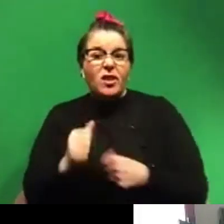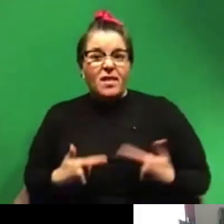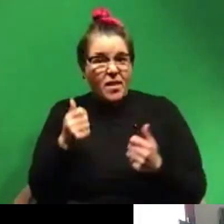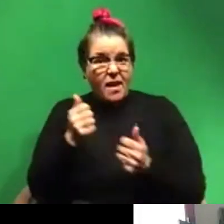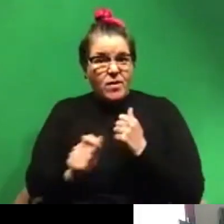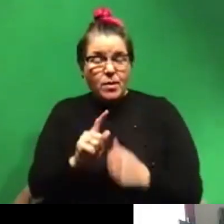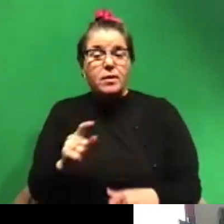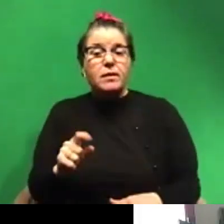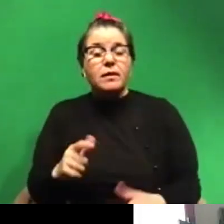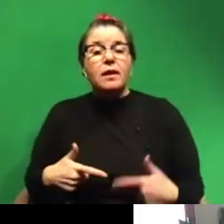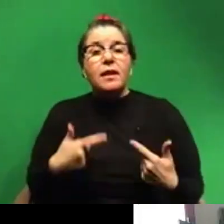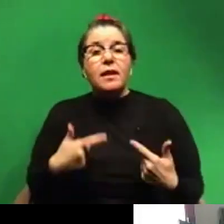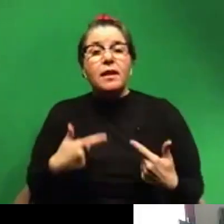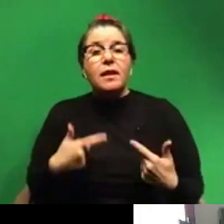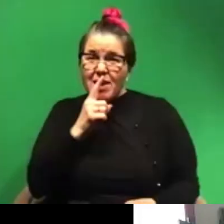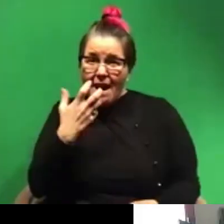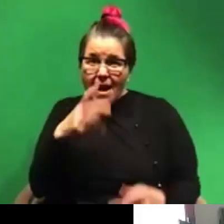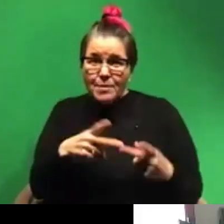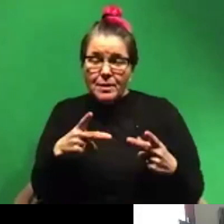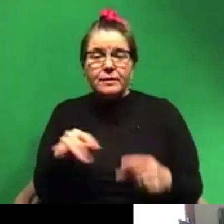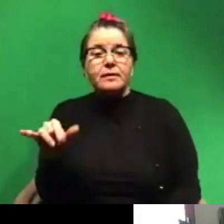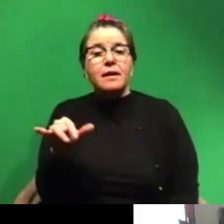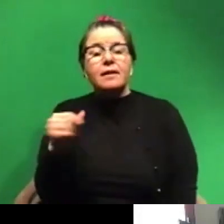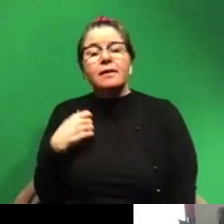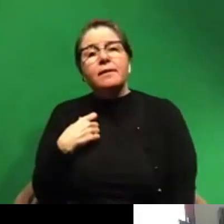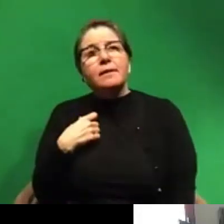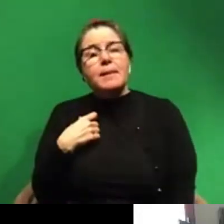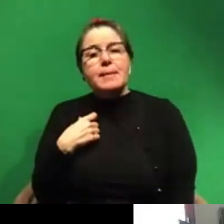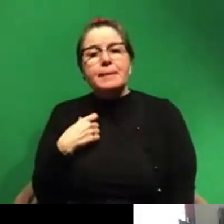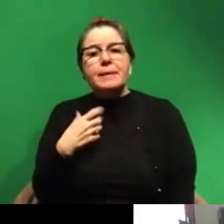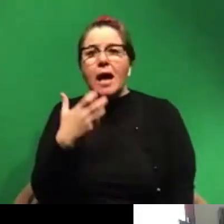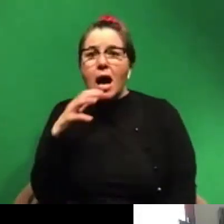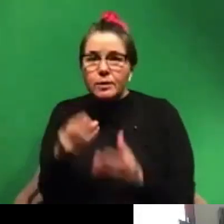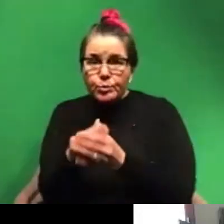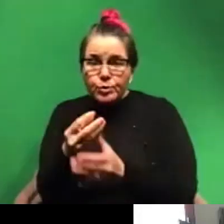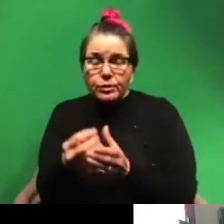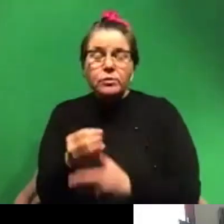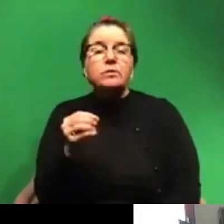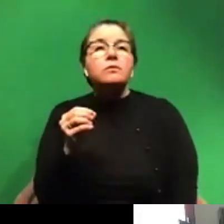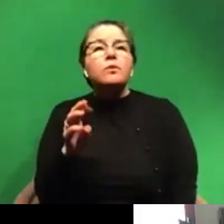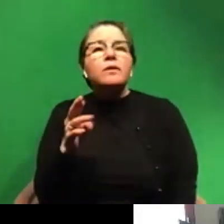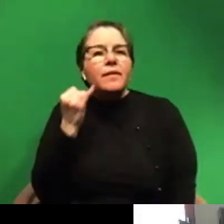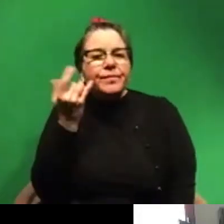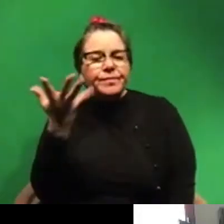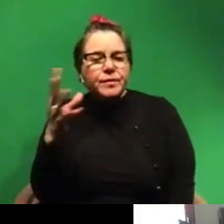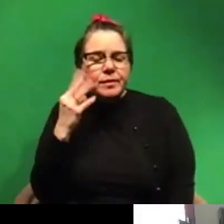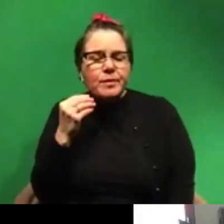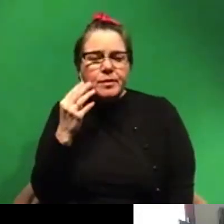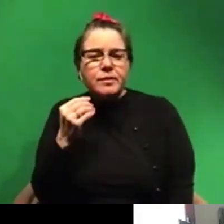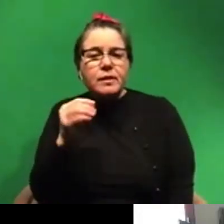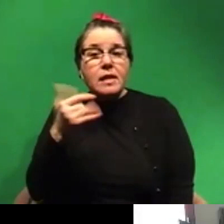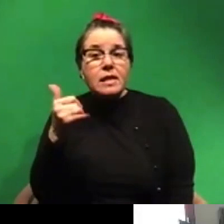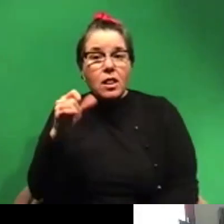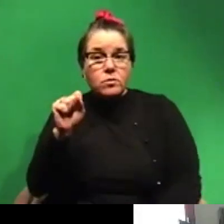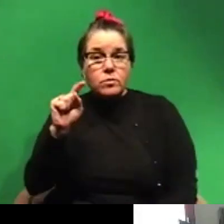live in really hot places like in hot springs, or if you've ever been to Yellowstone, you know,